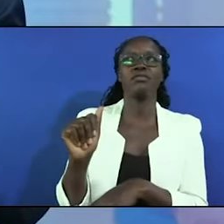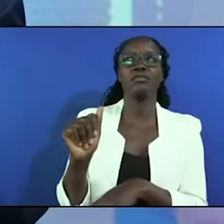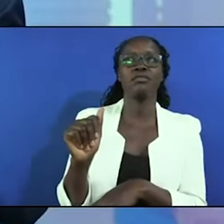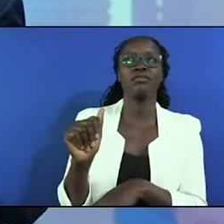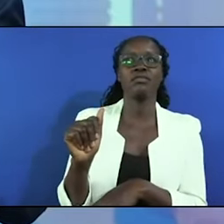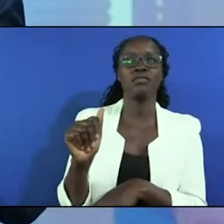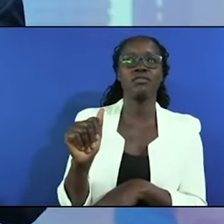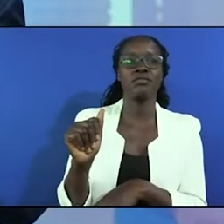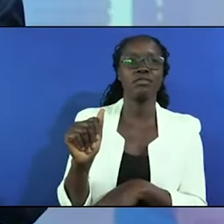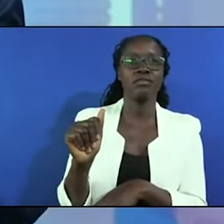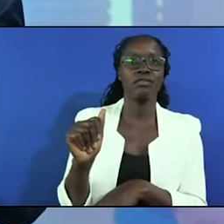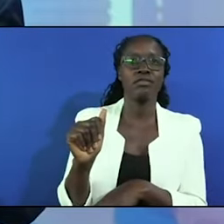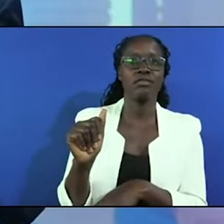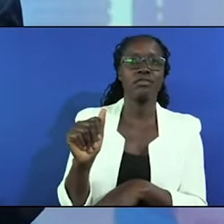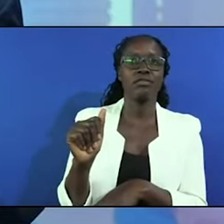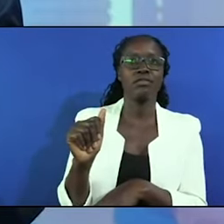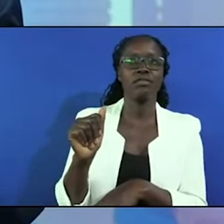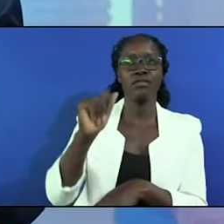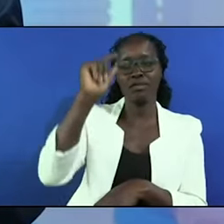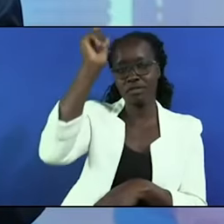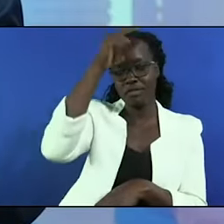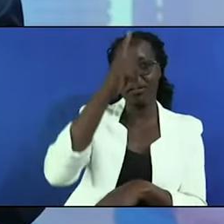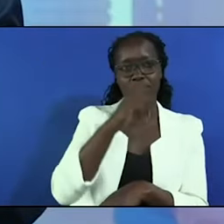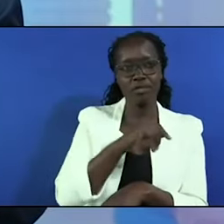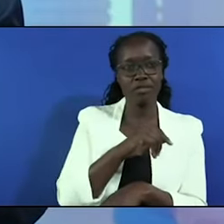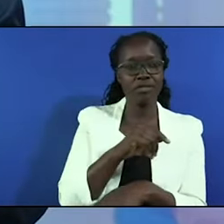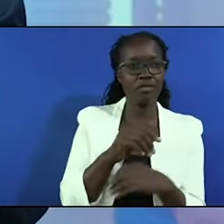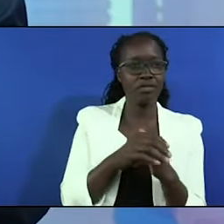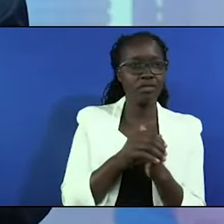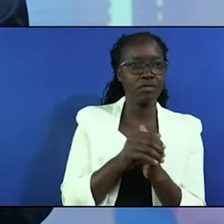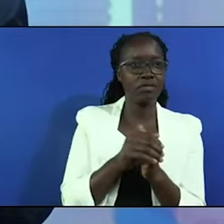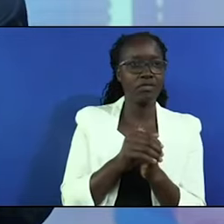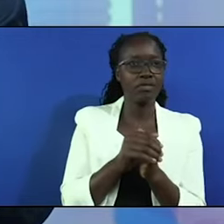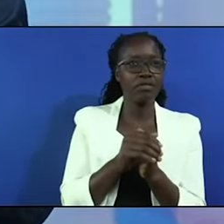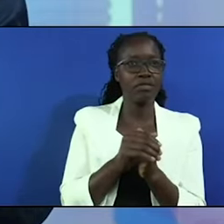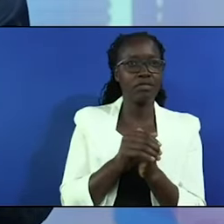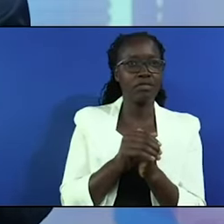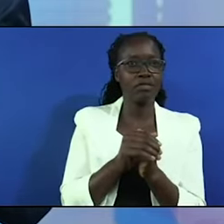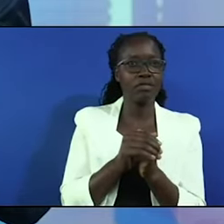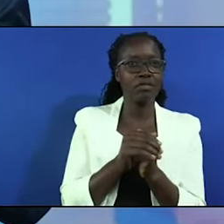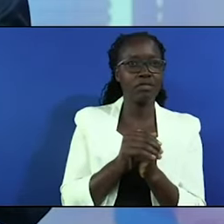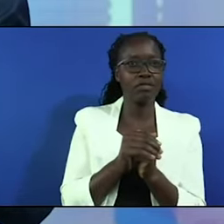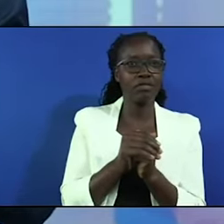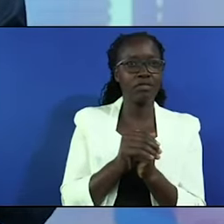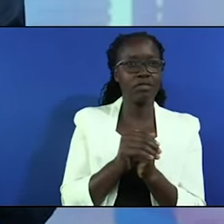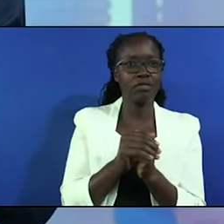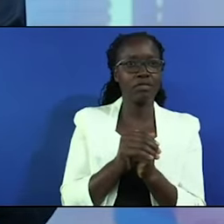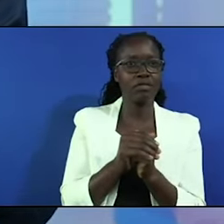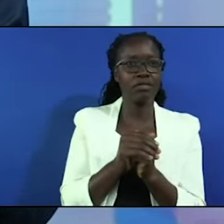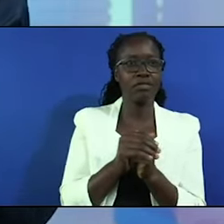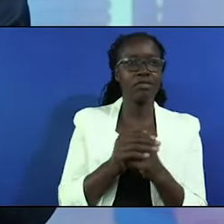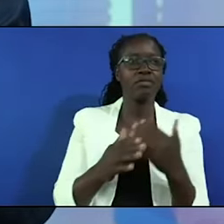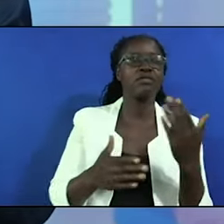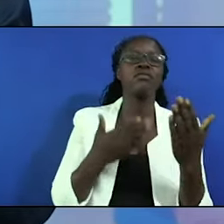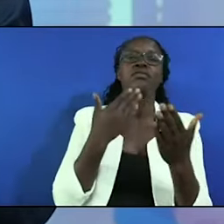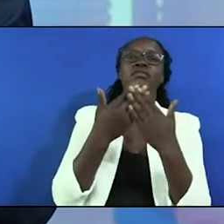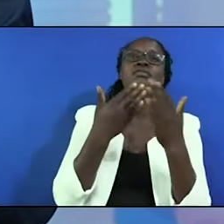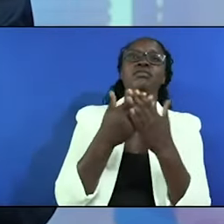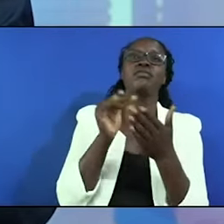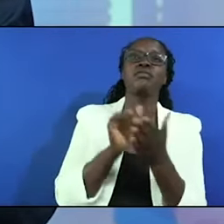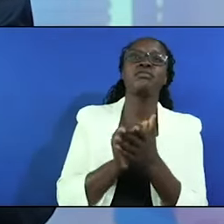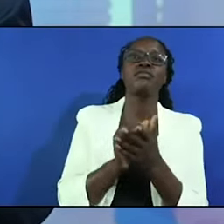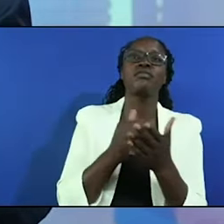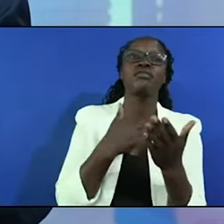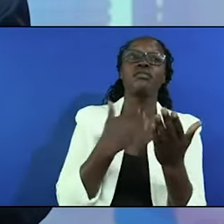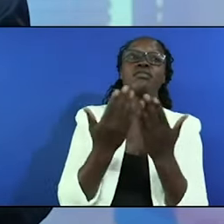Africa, where he graduated with a doctoral degree in ministry. We are indeed very grateful that we